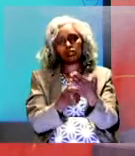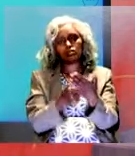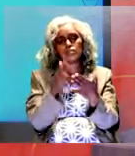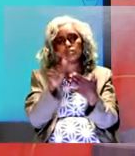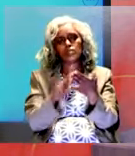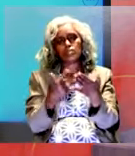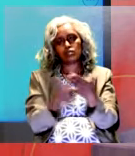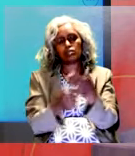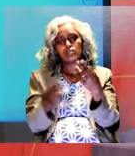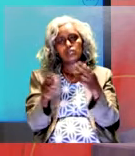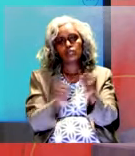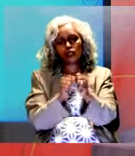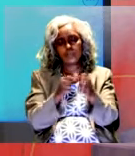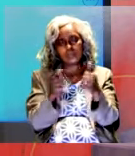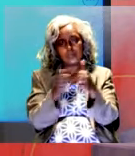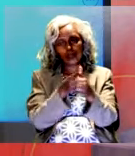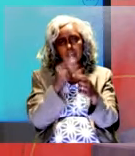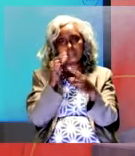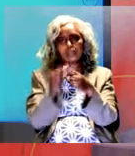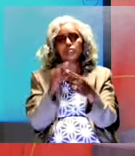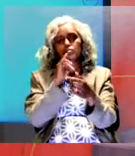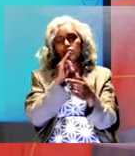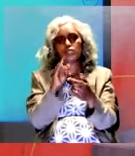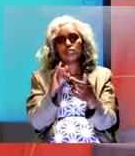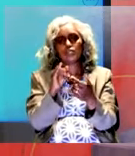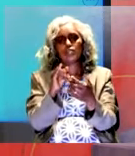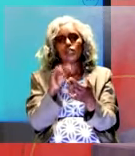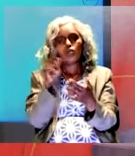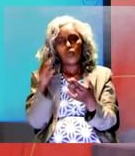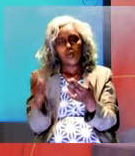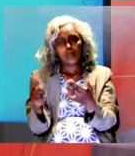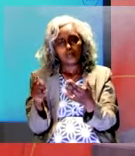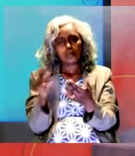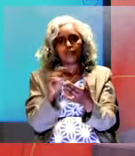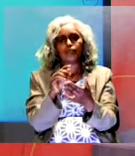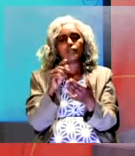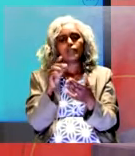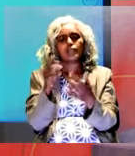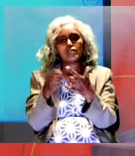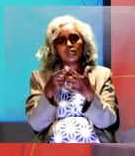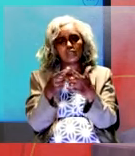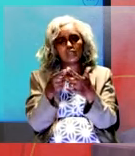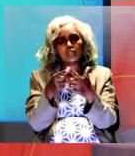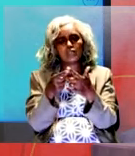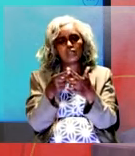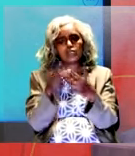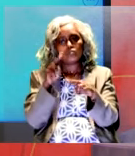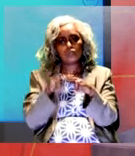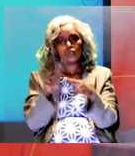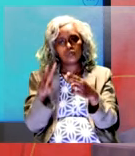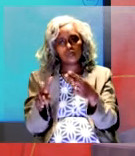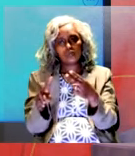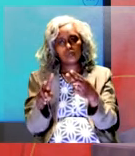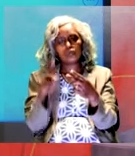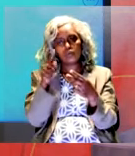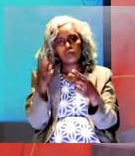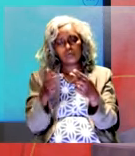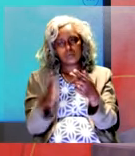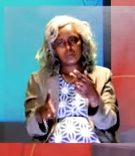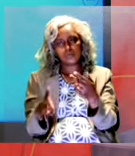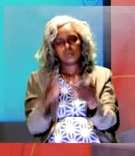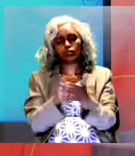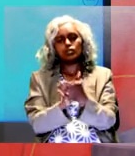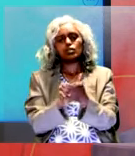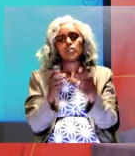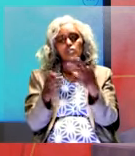the terms of the sequence, the first term of this sequence, it is 1, and second term, when you put 2, it is 1 over